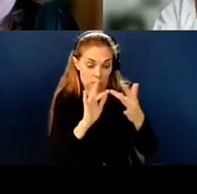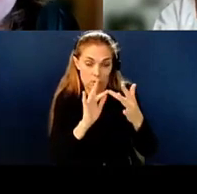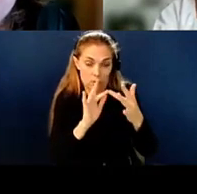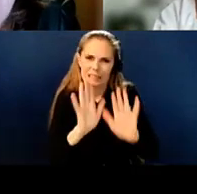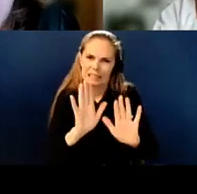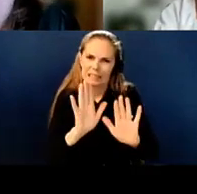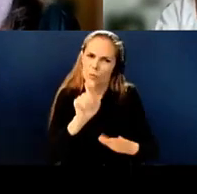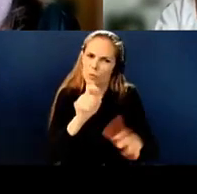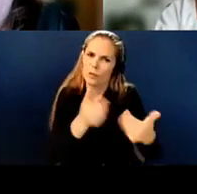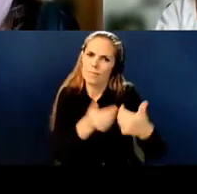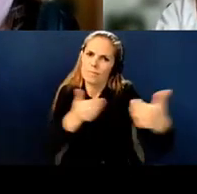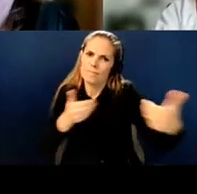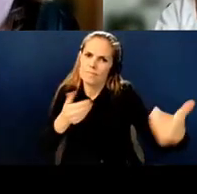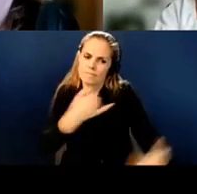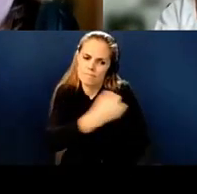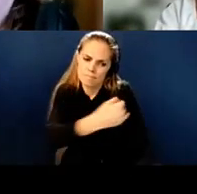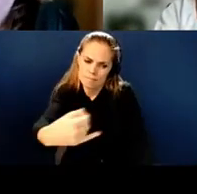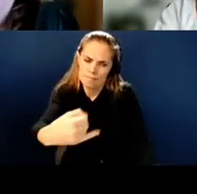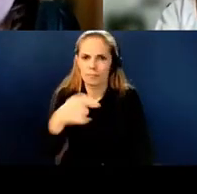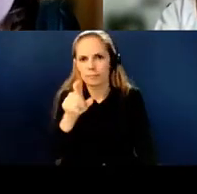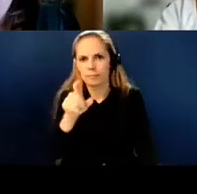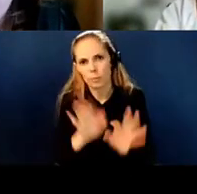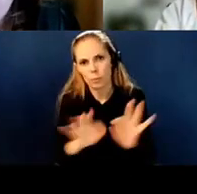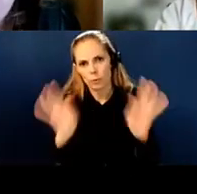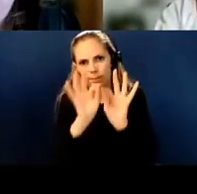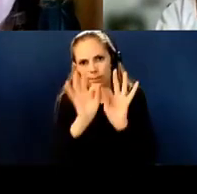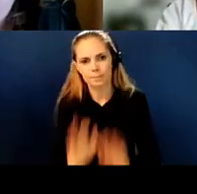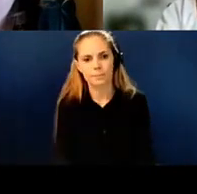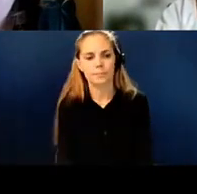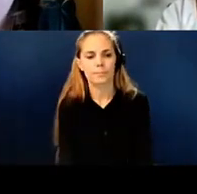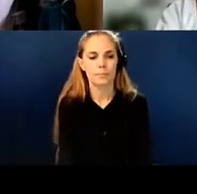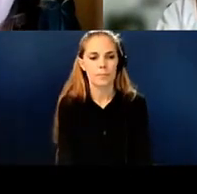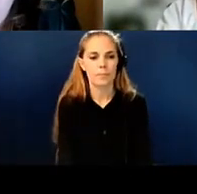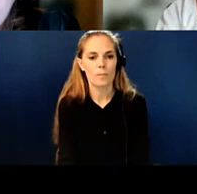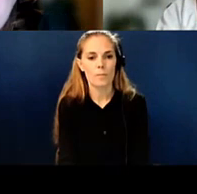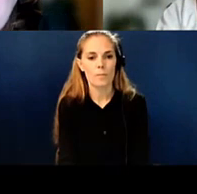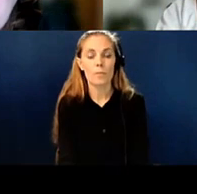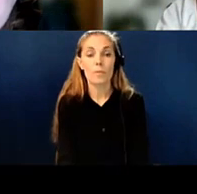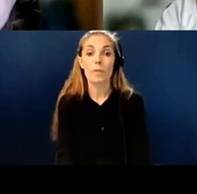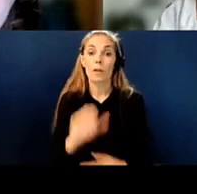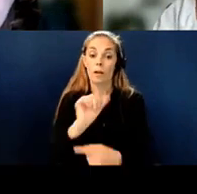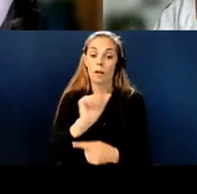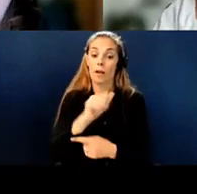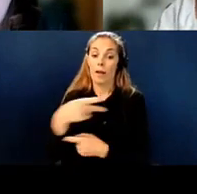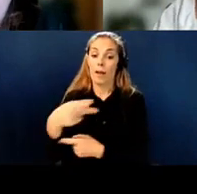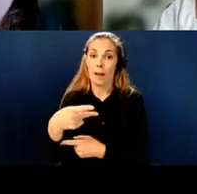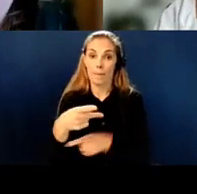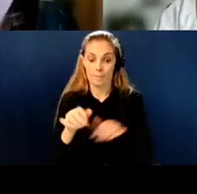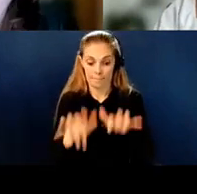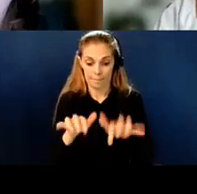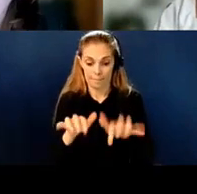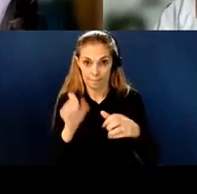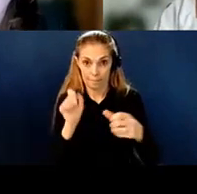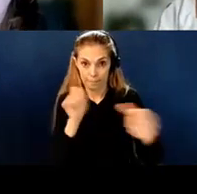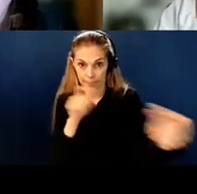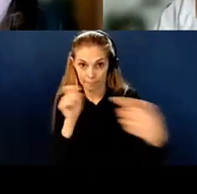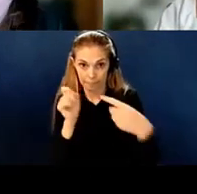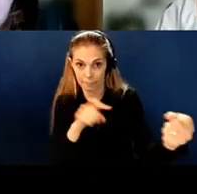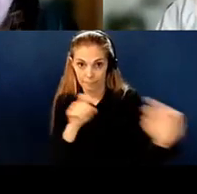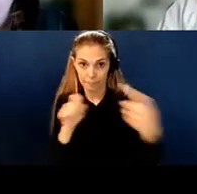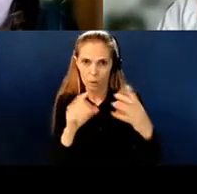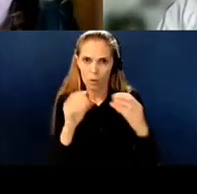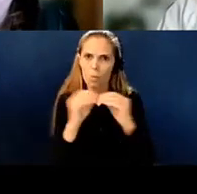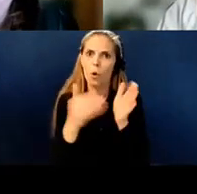to disconnect from work as well. The texting app provides enhanced connectivity while protecting the